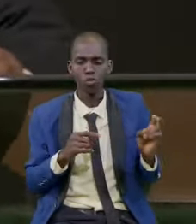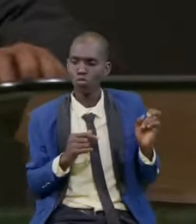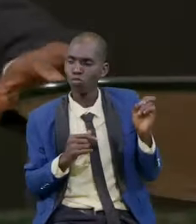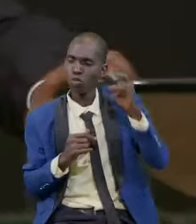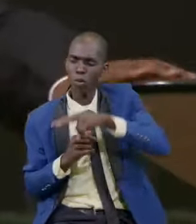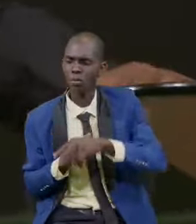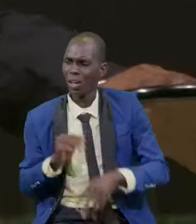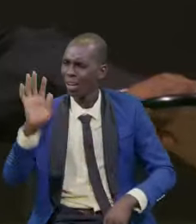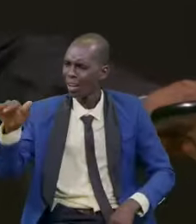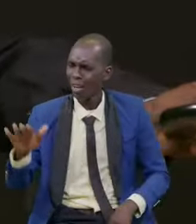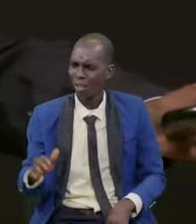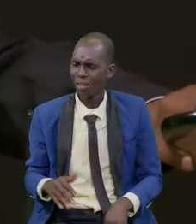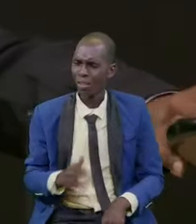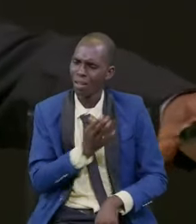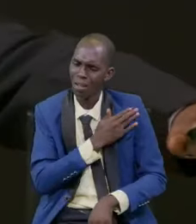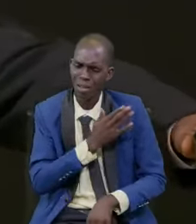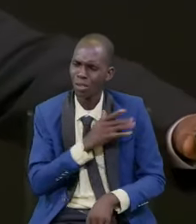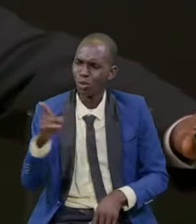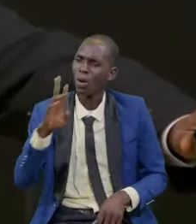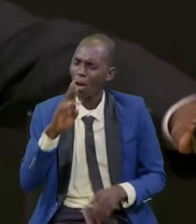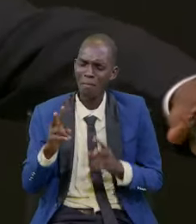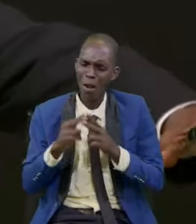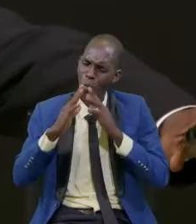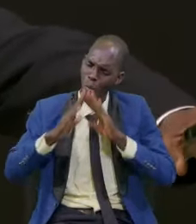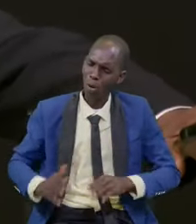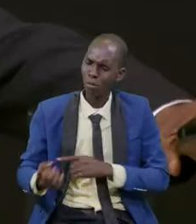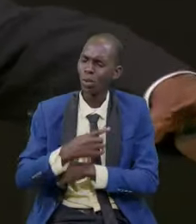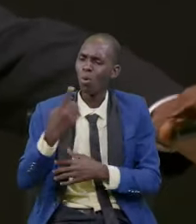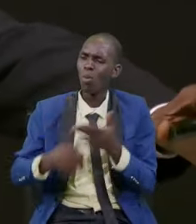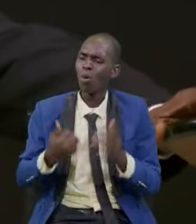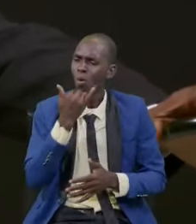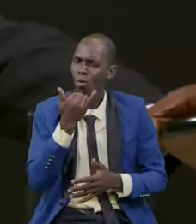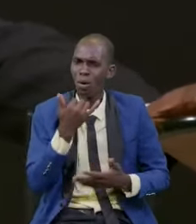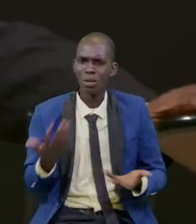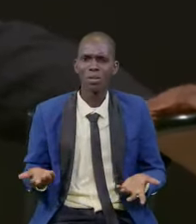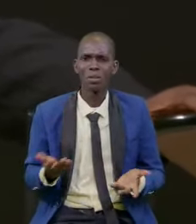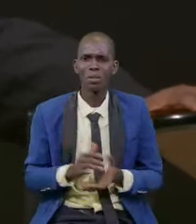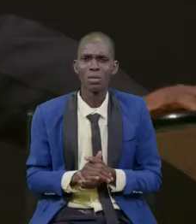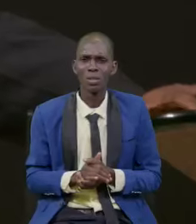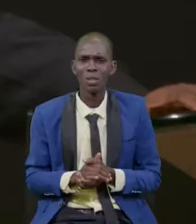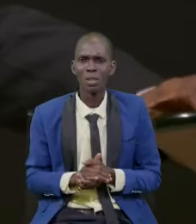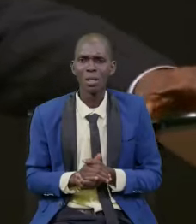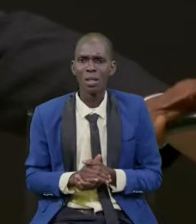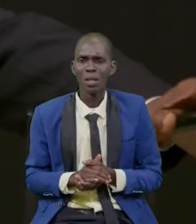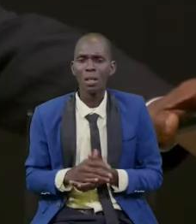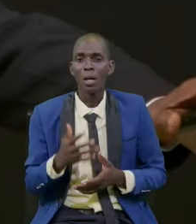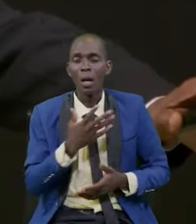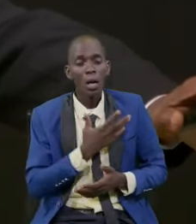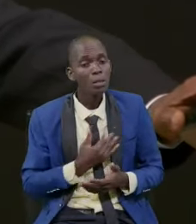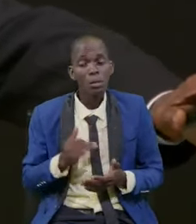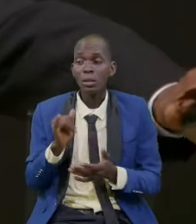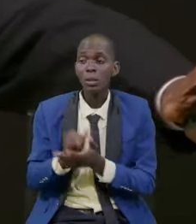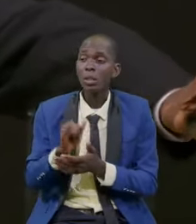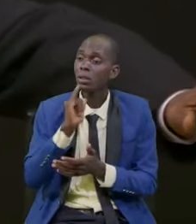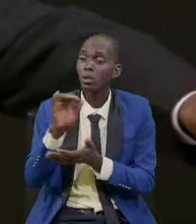too quiet. What's happening to you? And then you disturb his way of thinking.